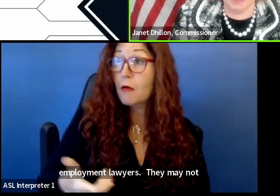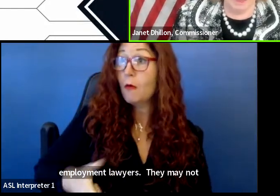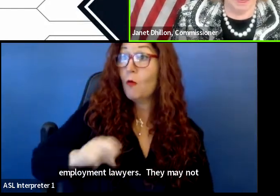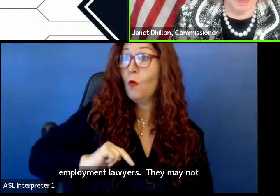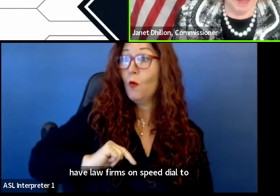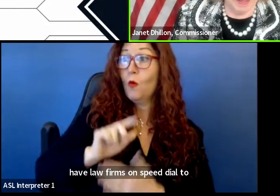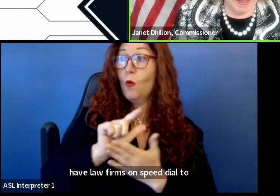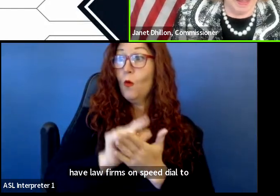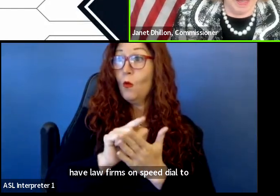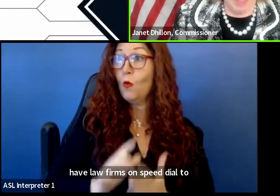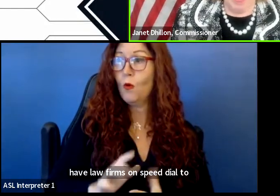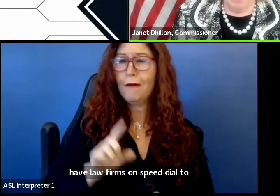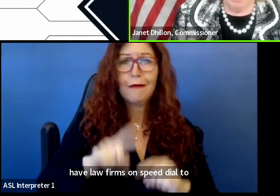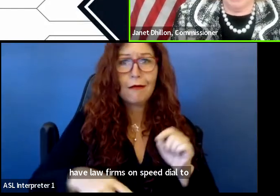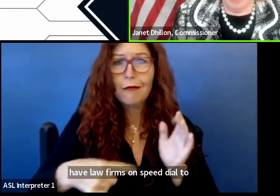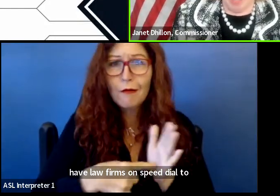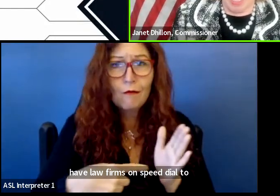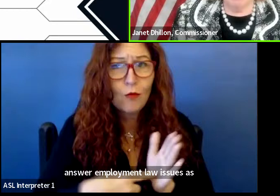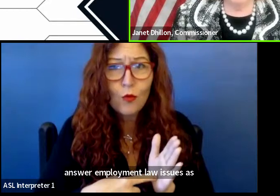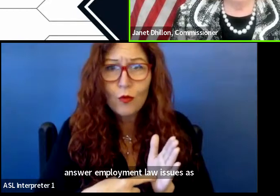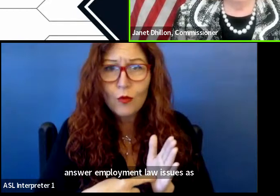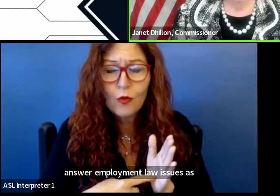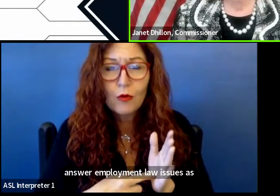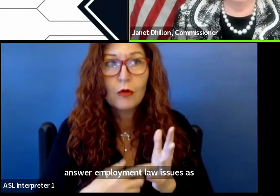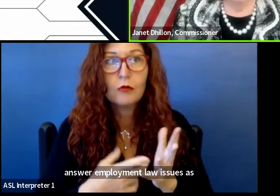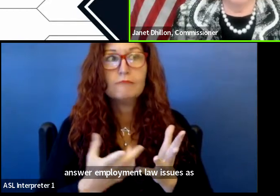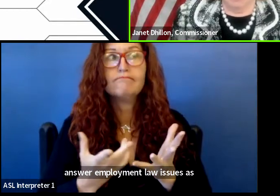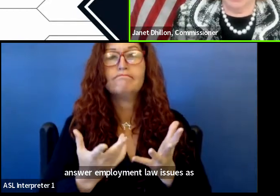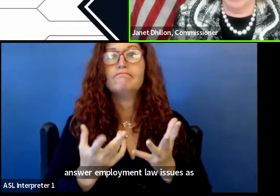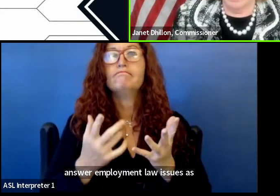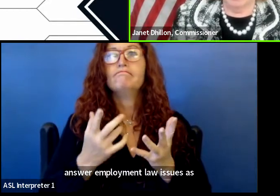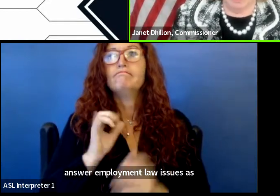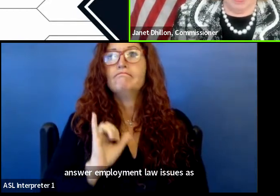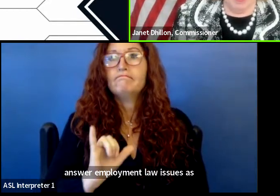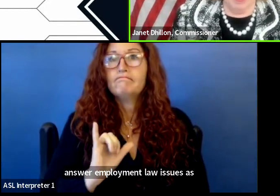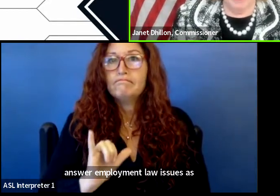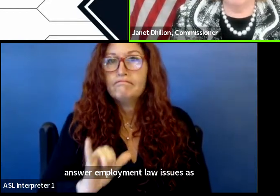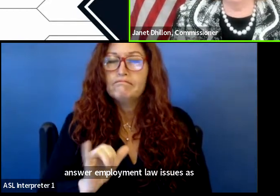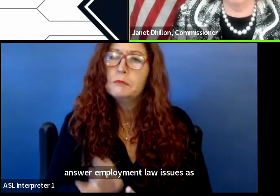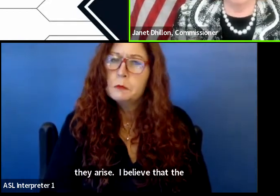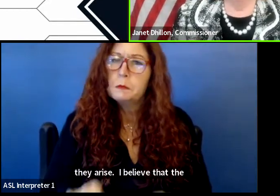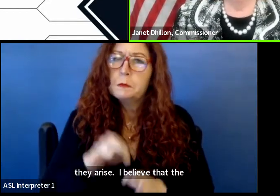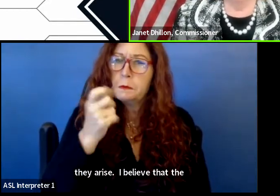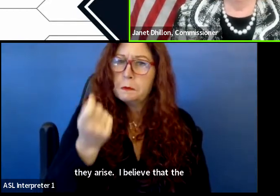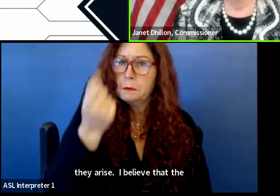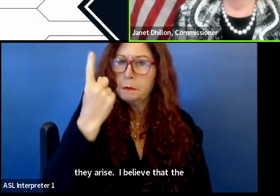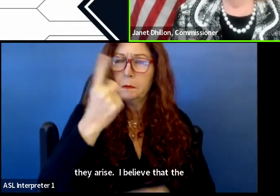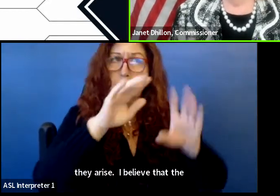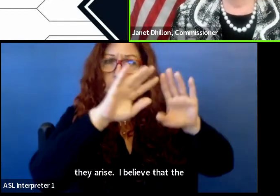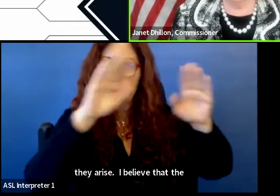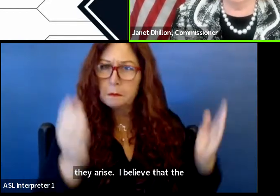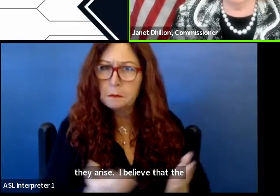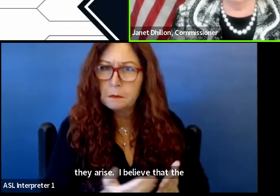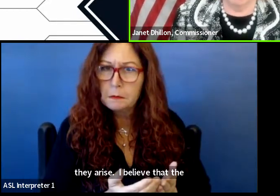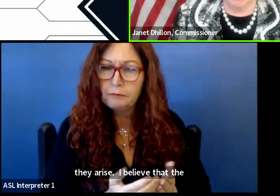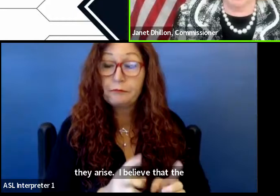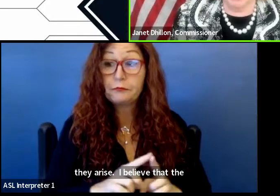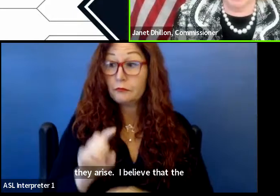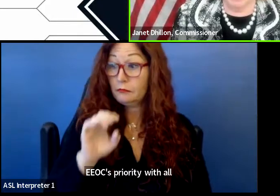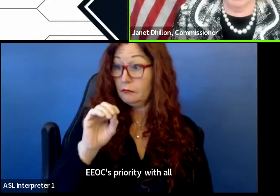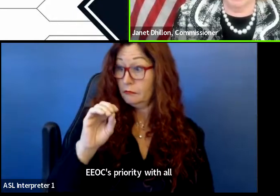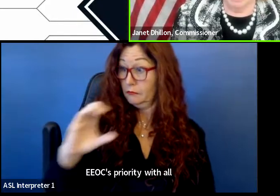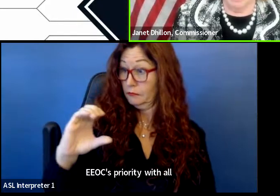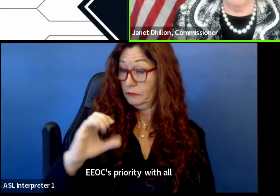arise i believe that the eeoc's priority with all businesses but especially small